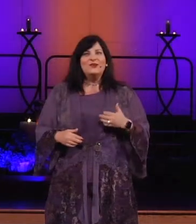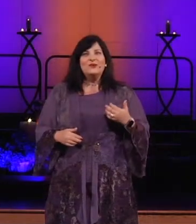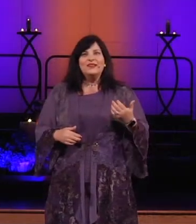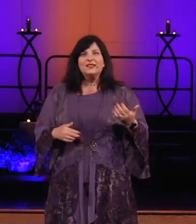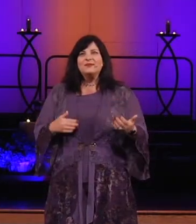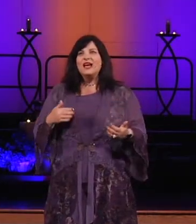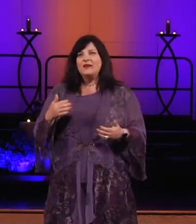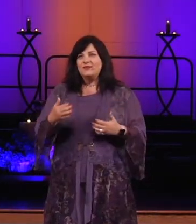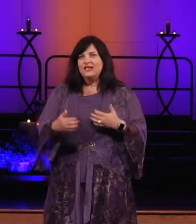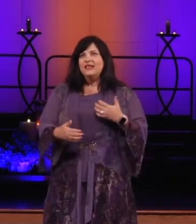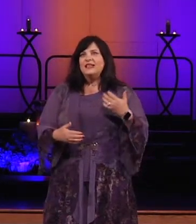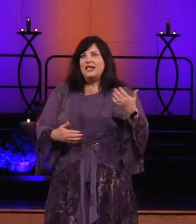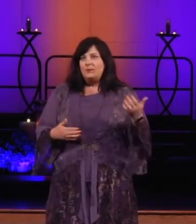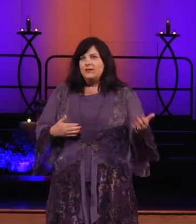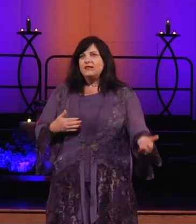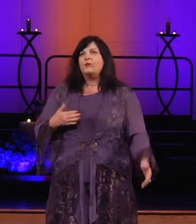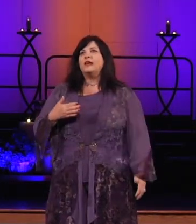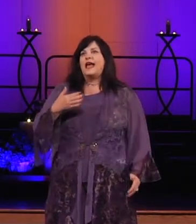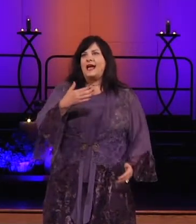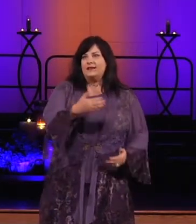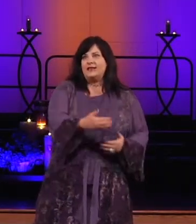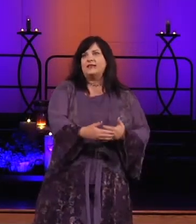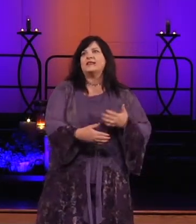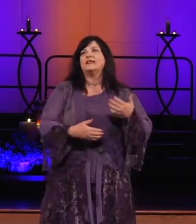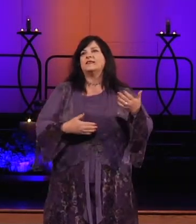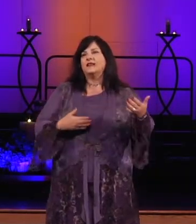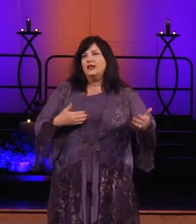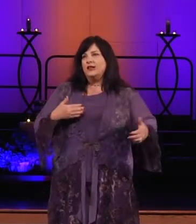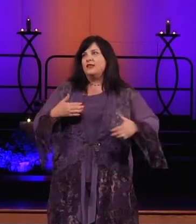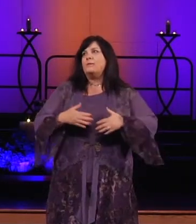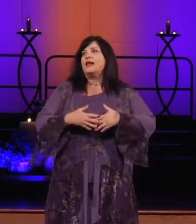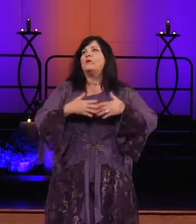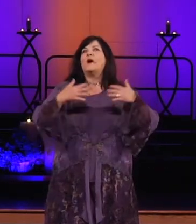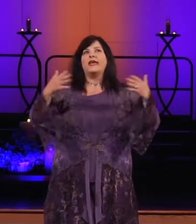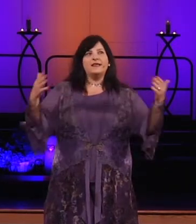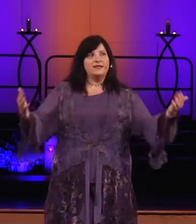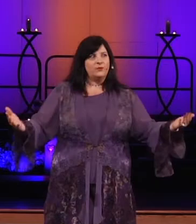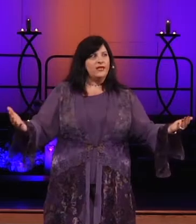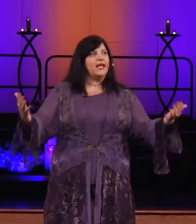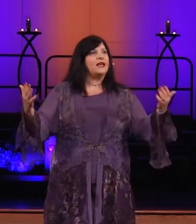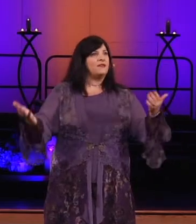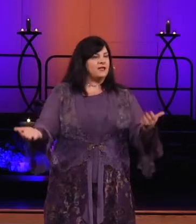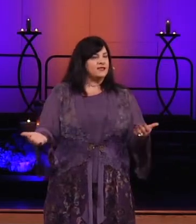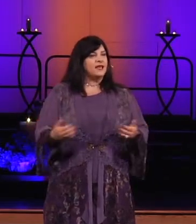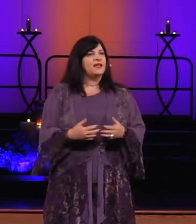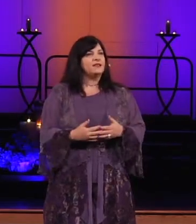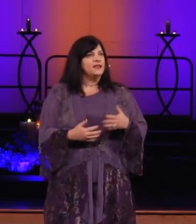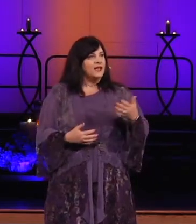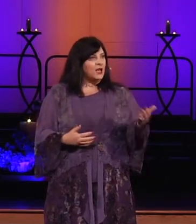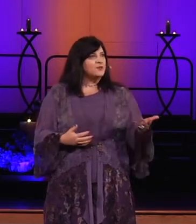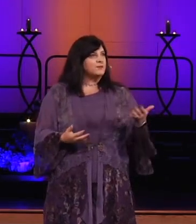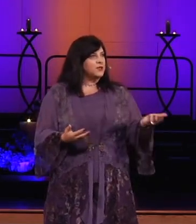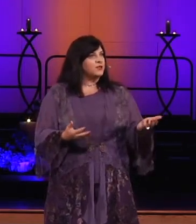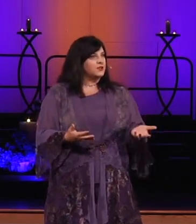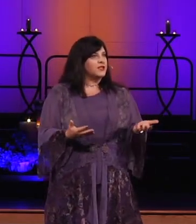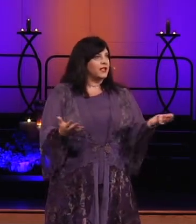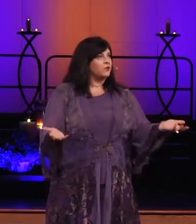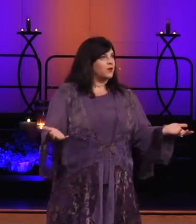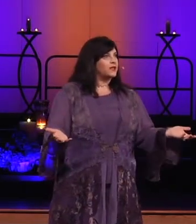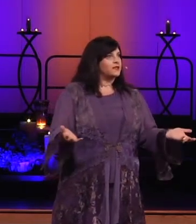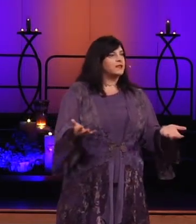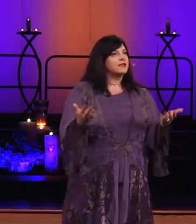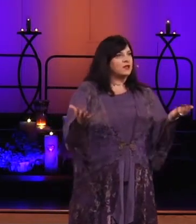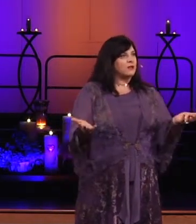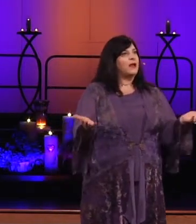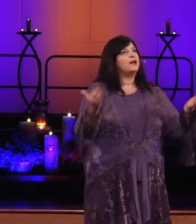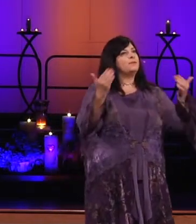And so sometimes helping someone access this in the many ways that we can these days helps them to understand